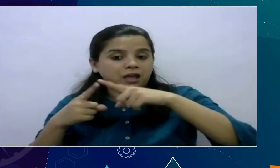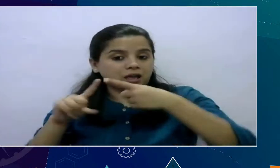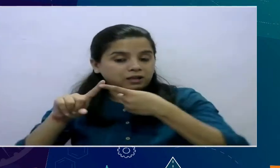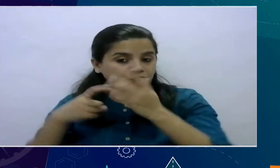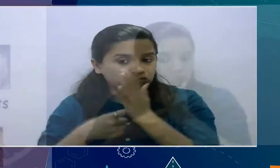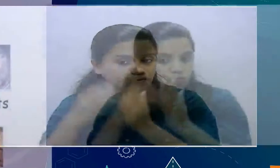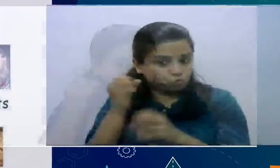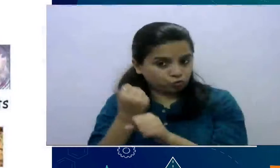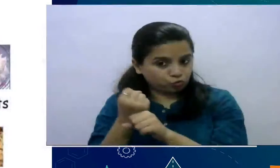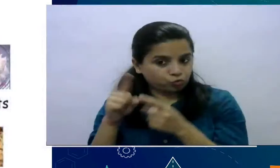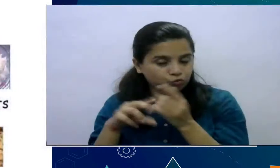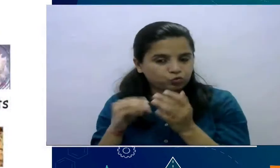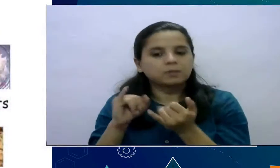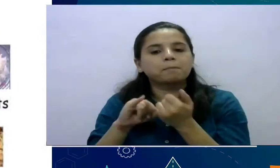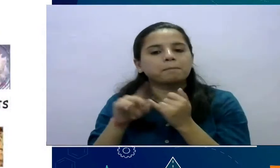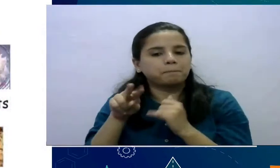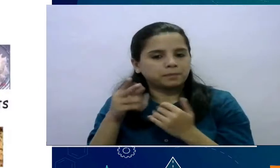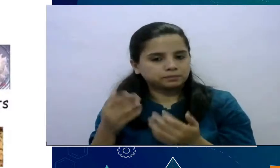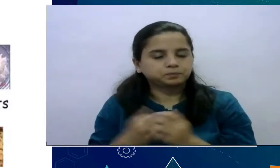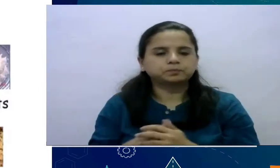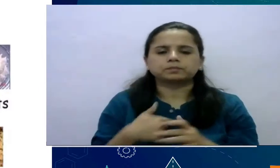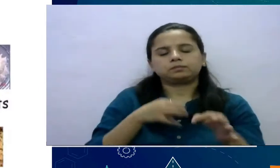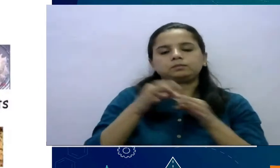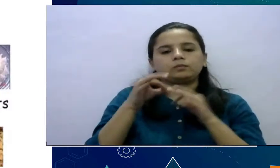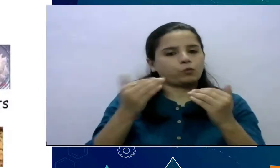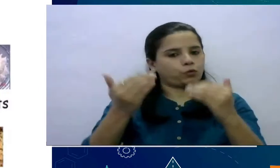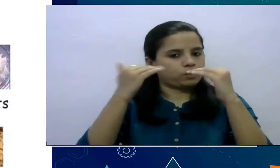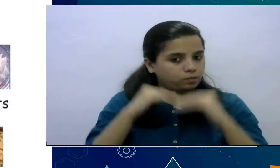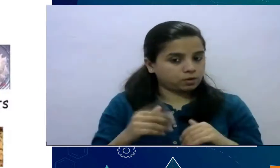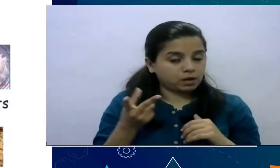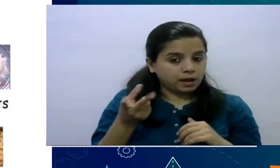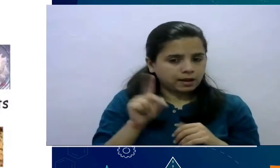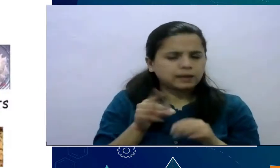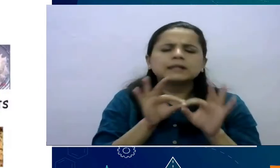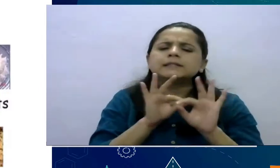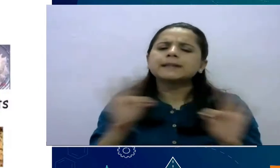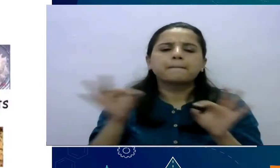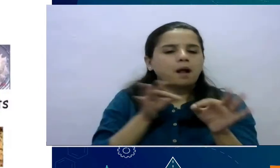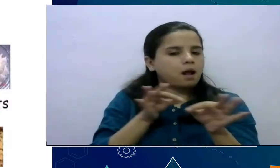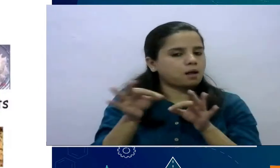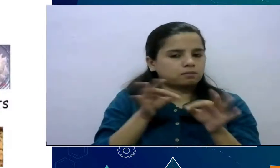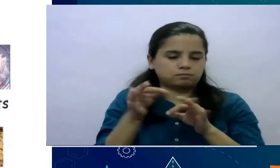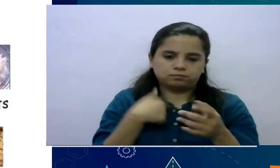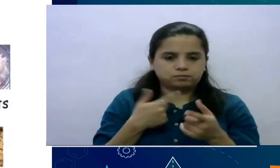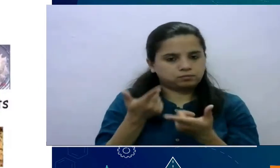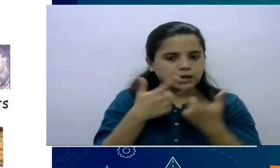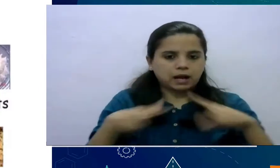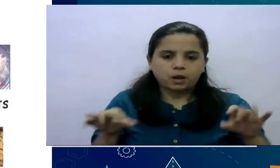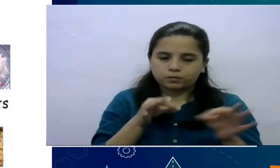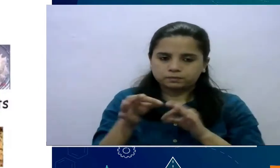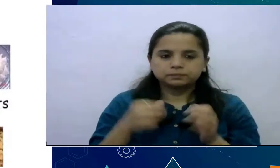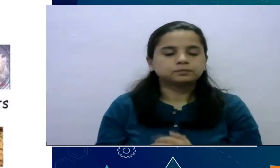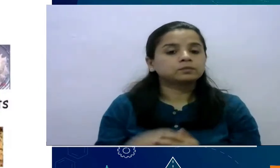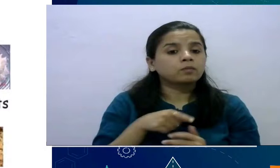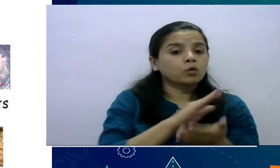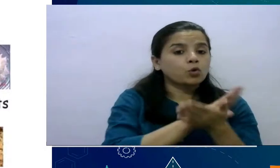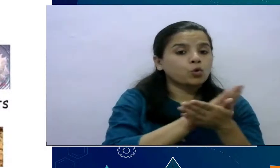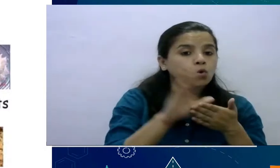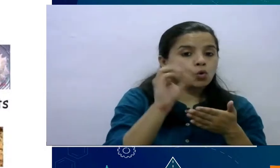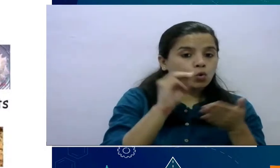if I want to explain you in a further way, in a very simple language, then homogeneous mixtures